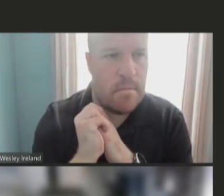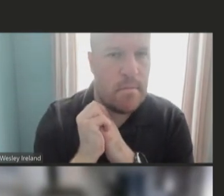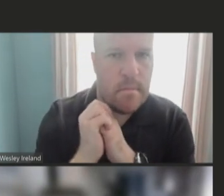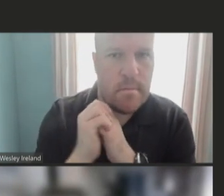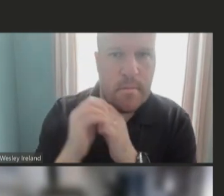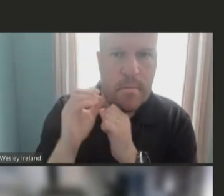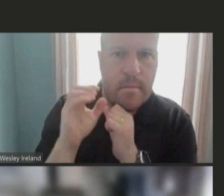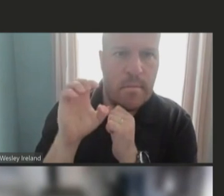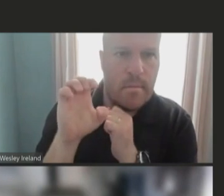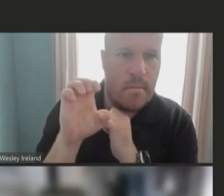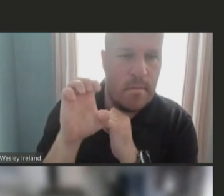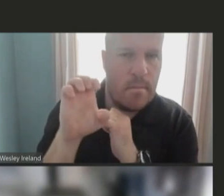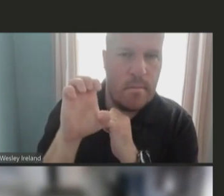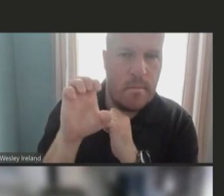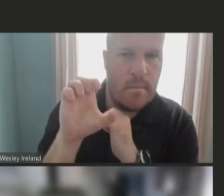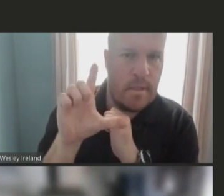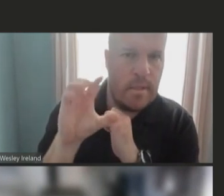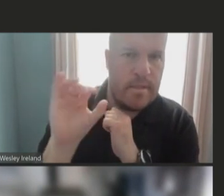Okay.